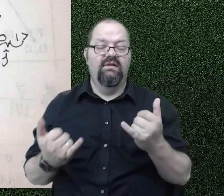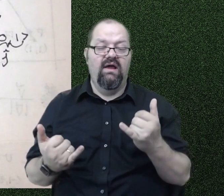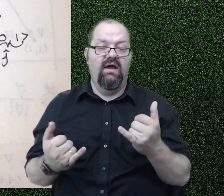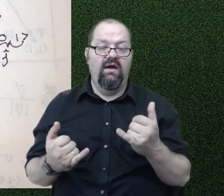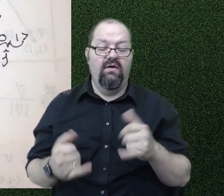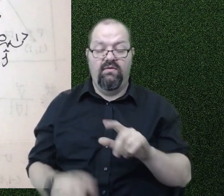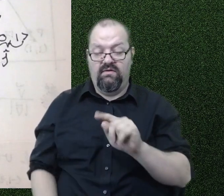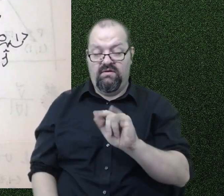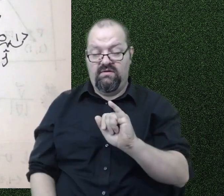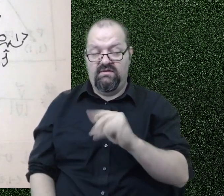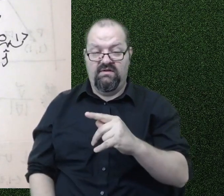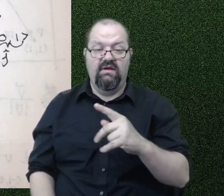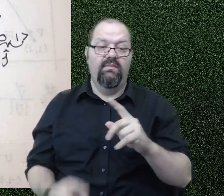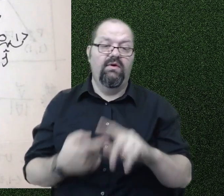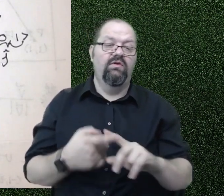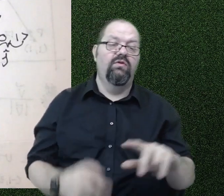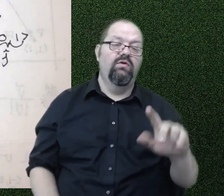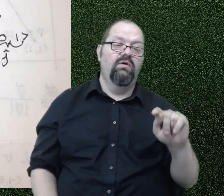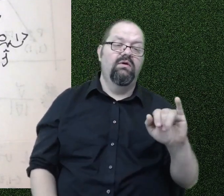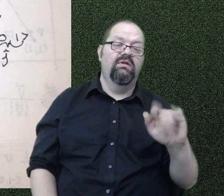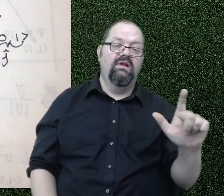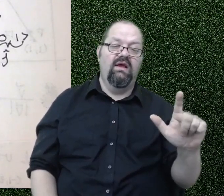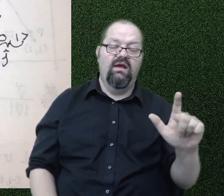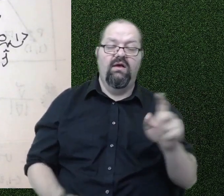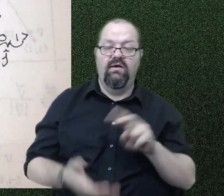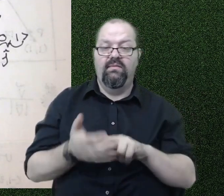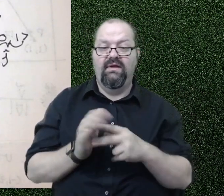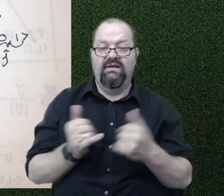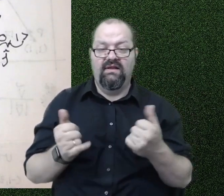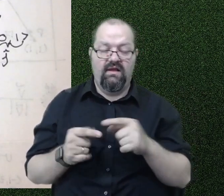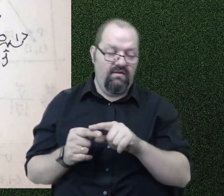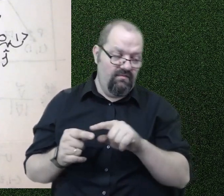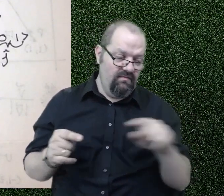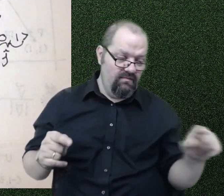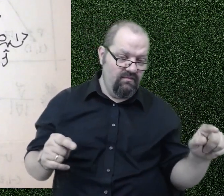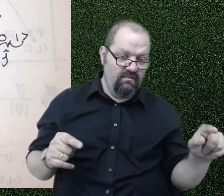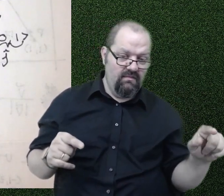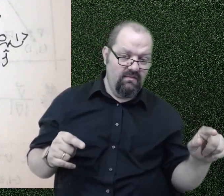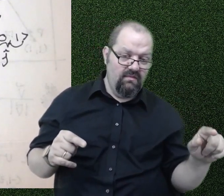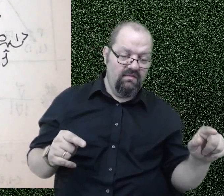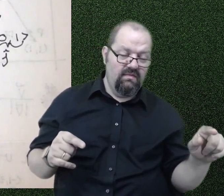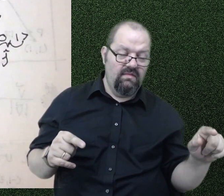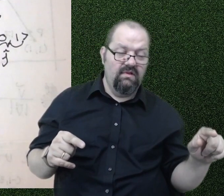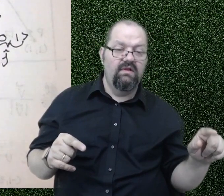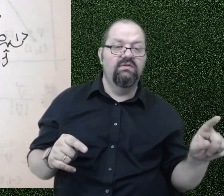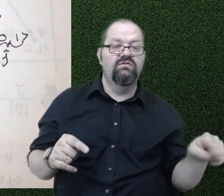tail, start at the origin and go out to 3, and then start where you start